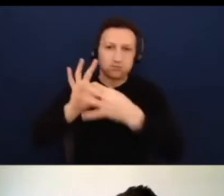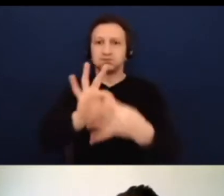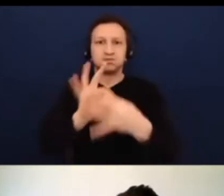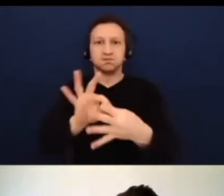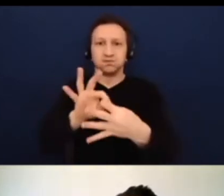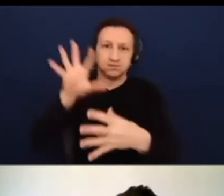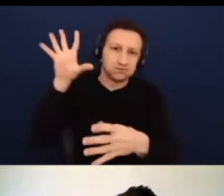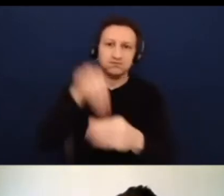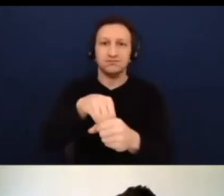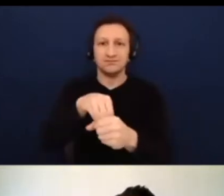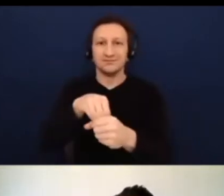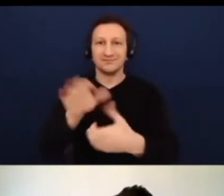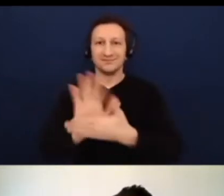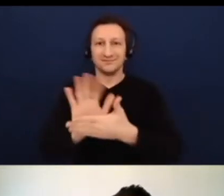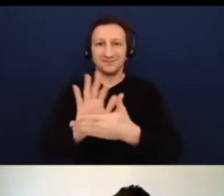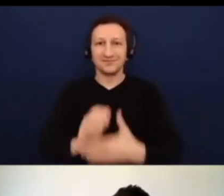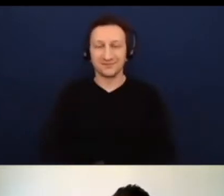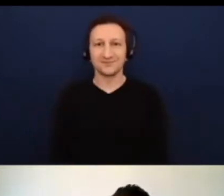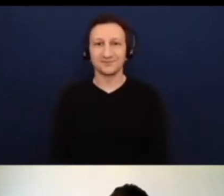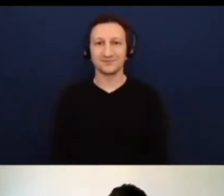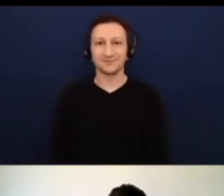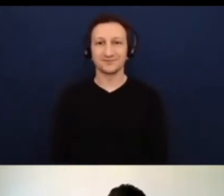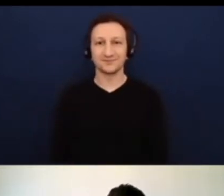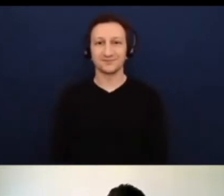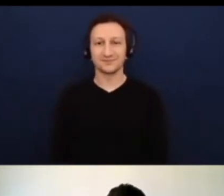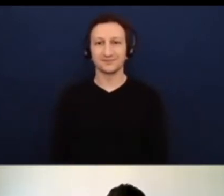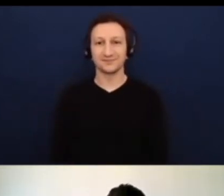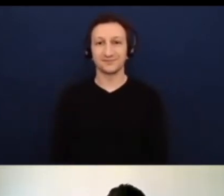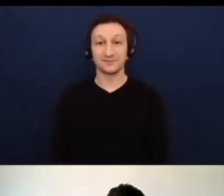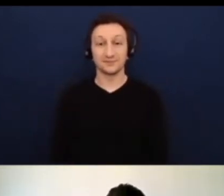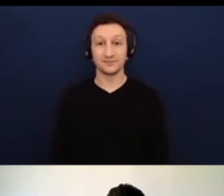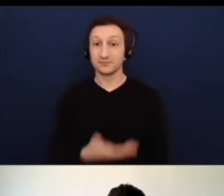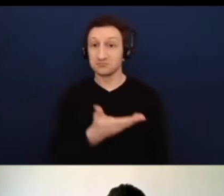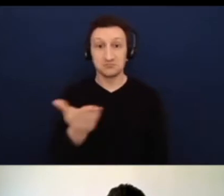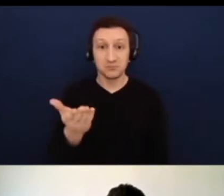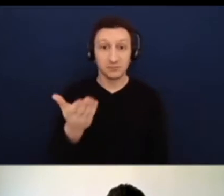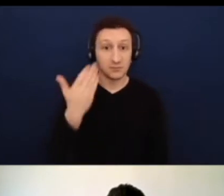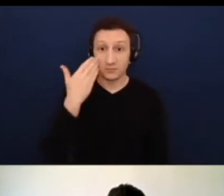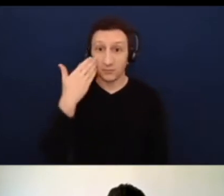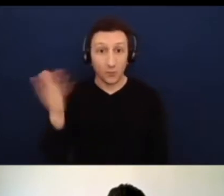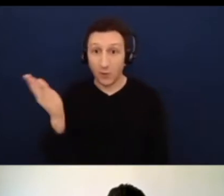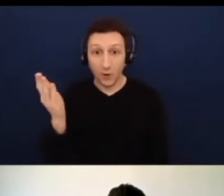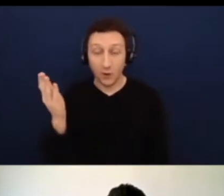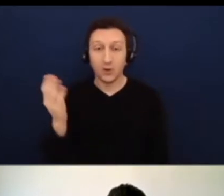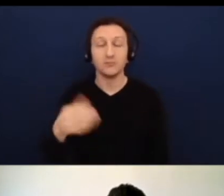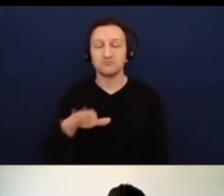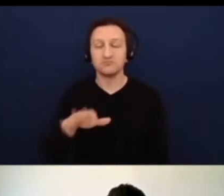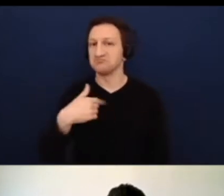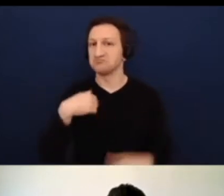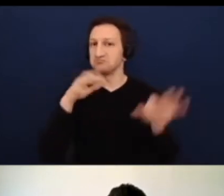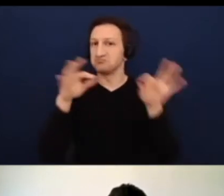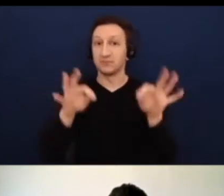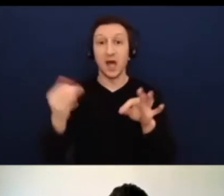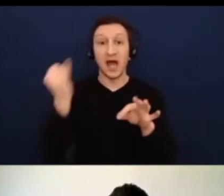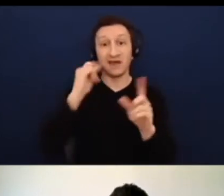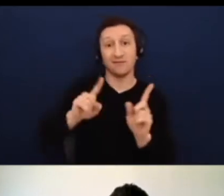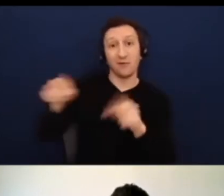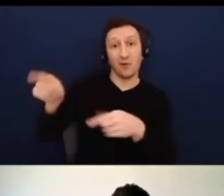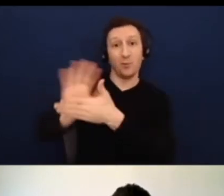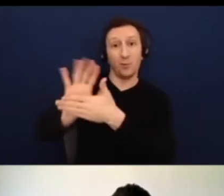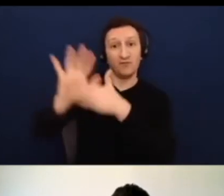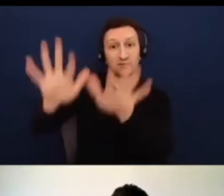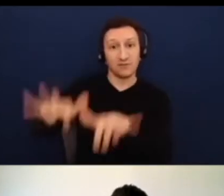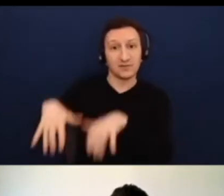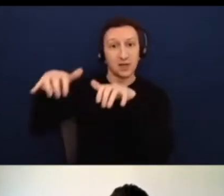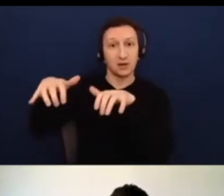And that can be experienced for those of you that may or may not be aware when people are in cinemas, they can ask for a